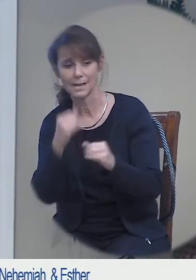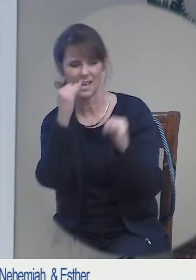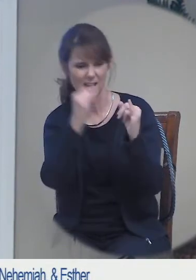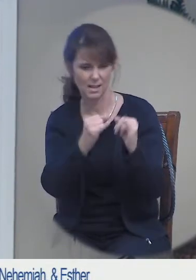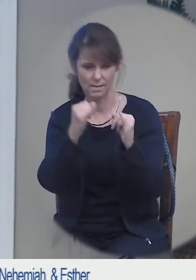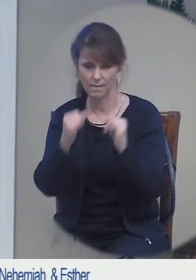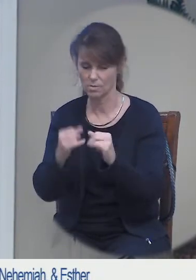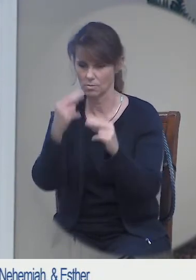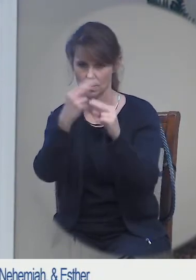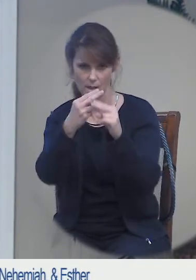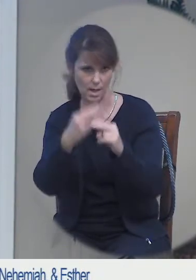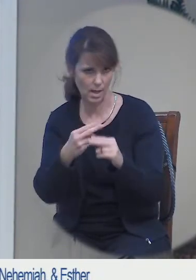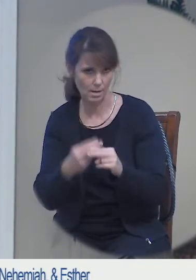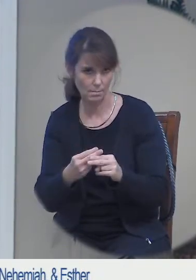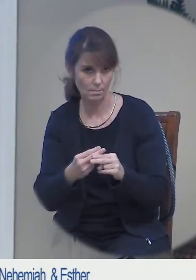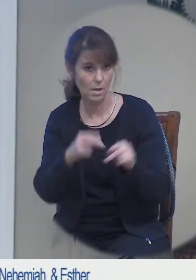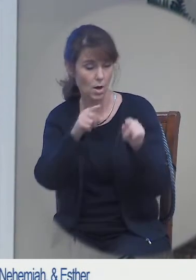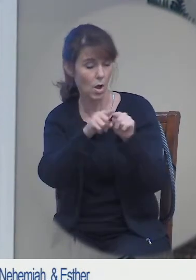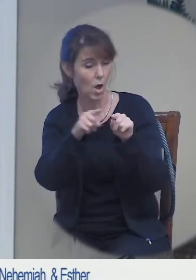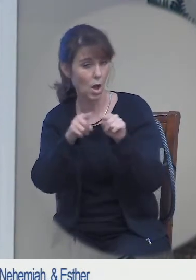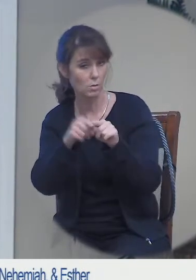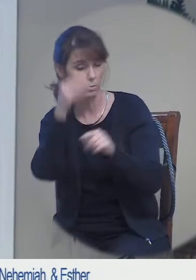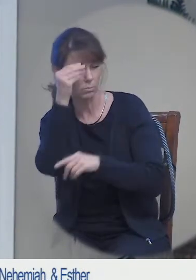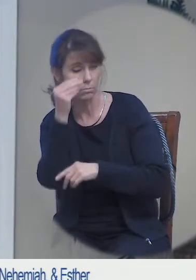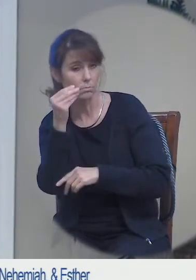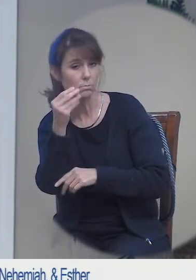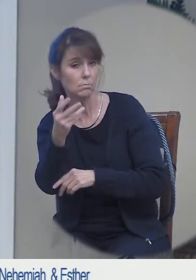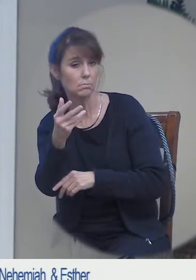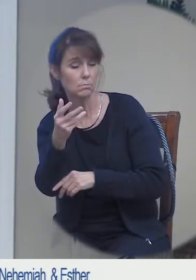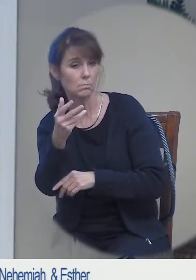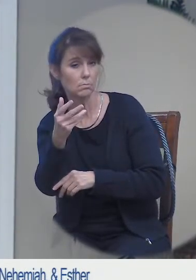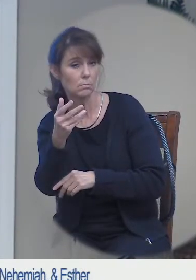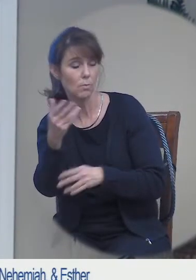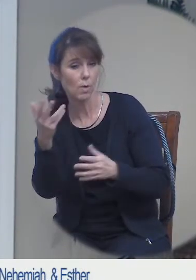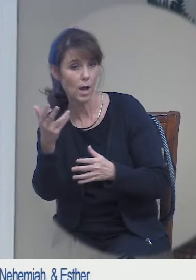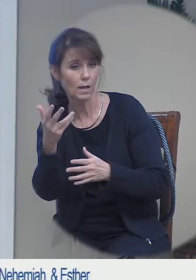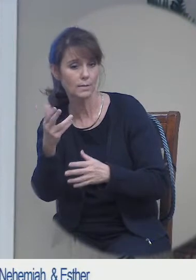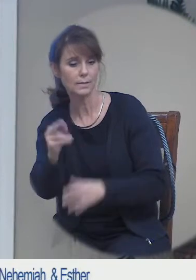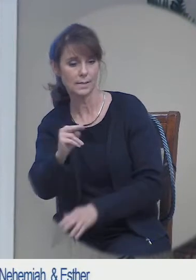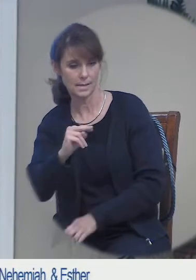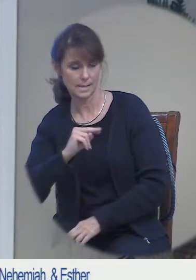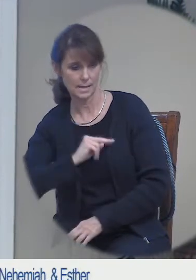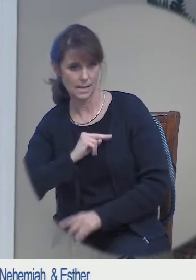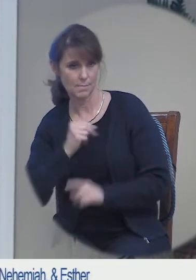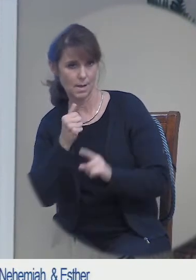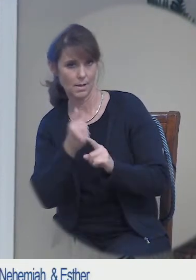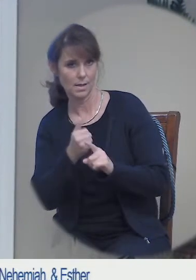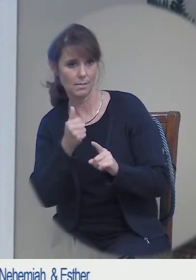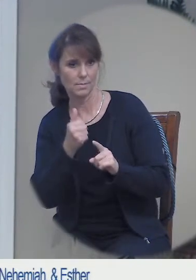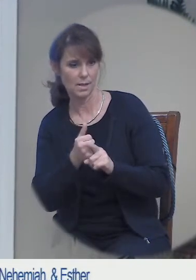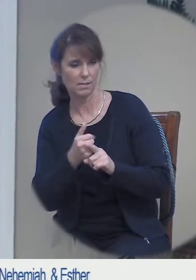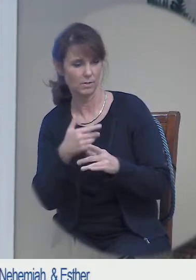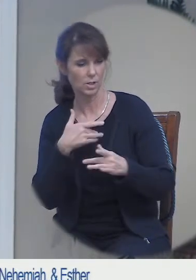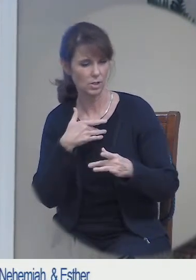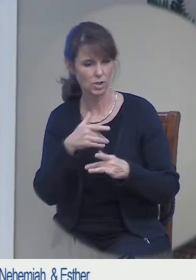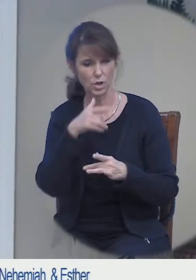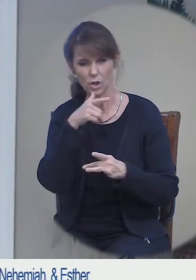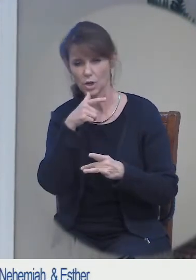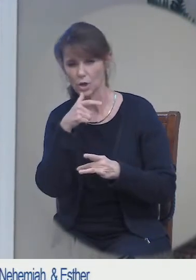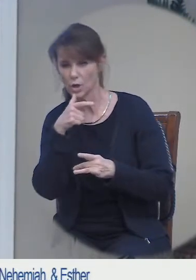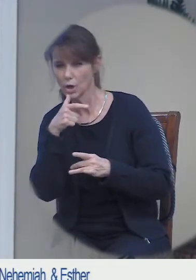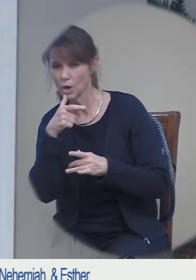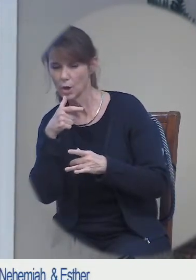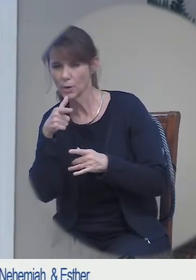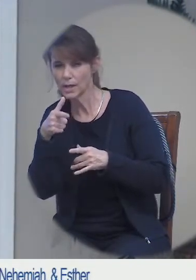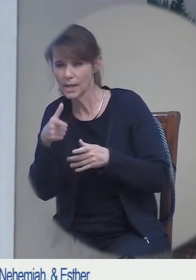important. But it also tells us that Nehemiah was very much concerned about who they were from. Because right in the midst